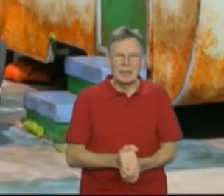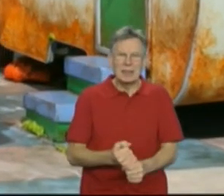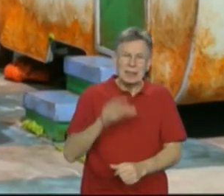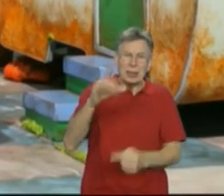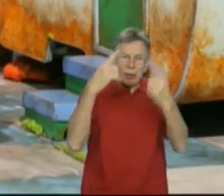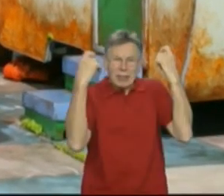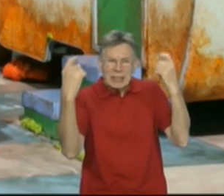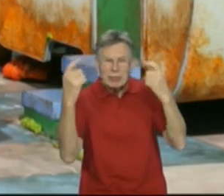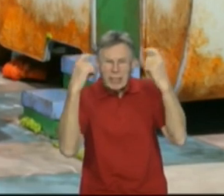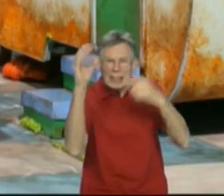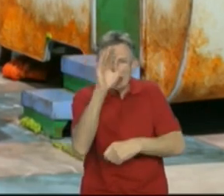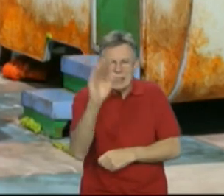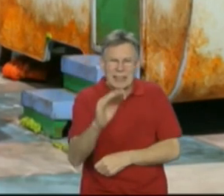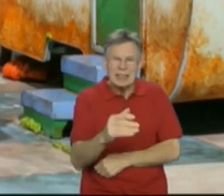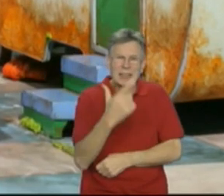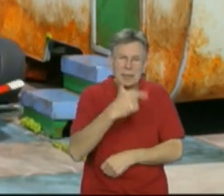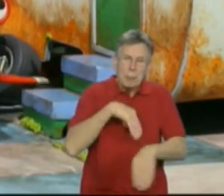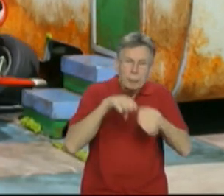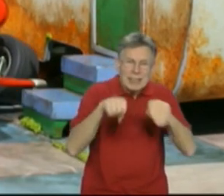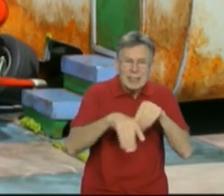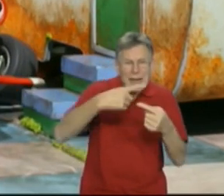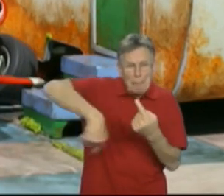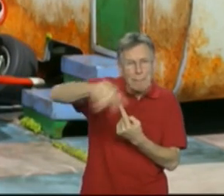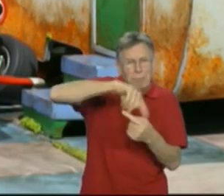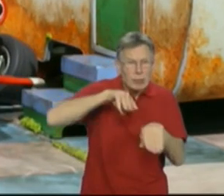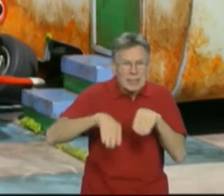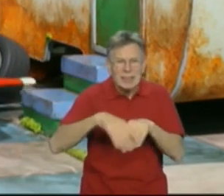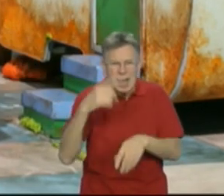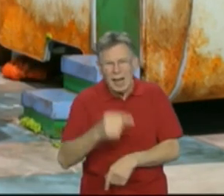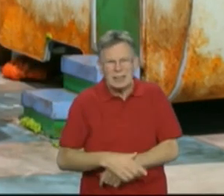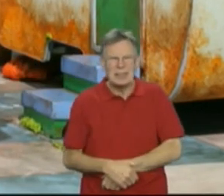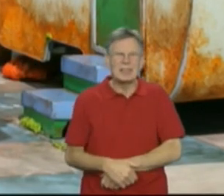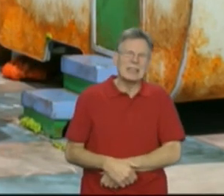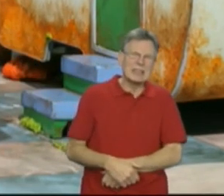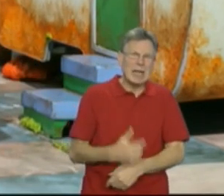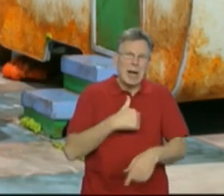Big Chris, please can I have a practice lap? Big Chris!